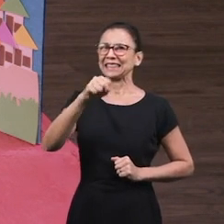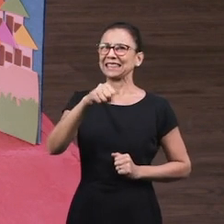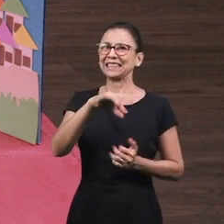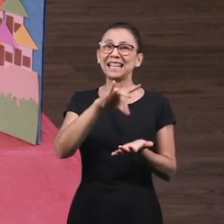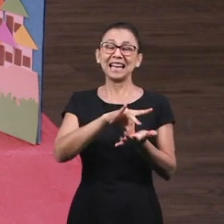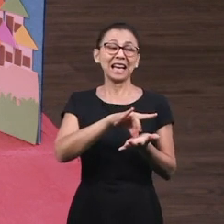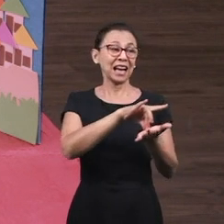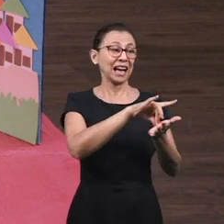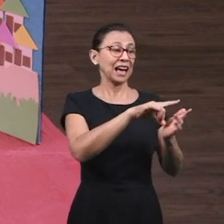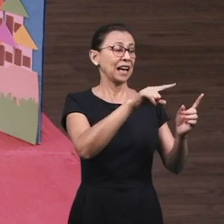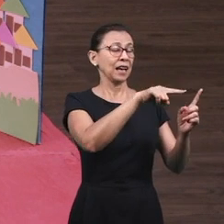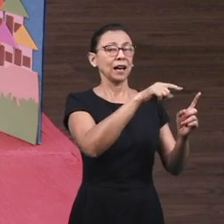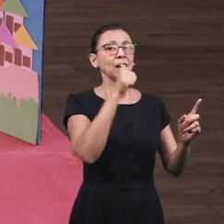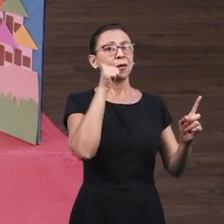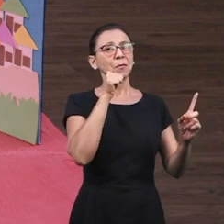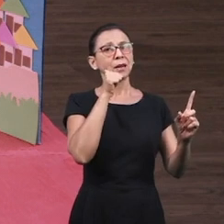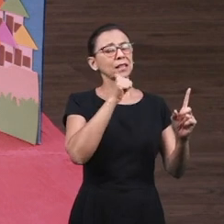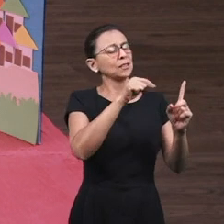became pregnant,